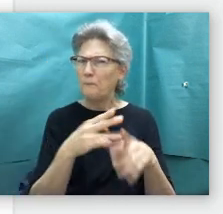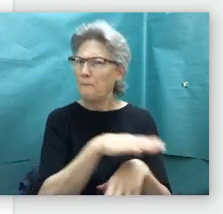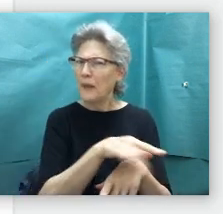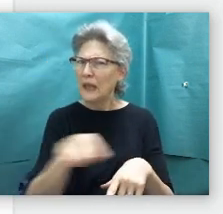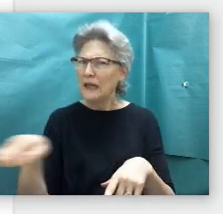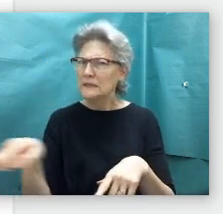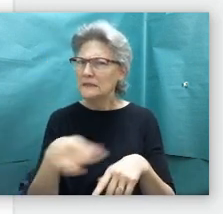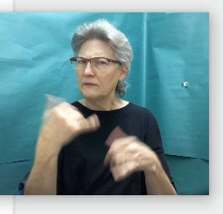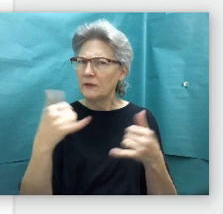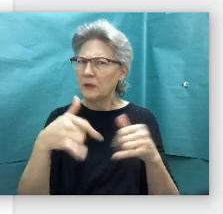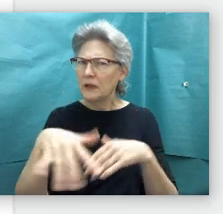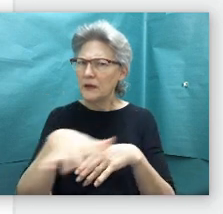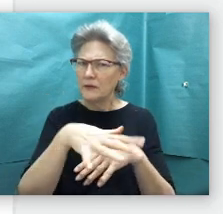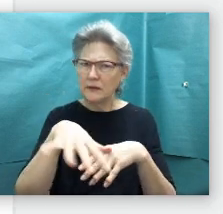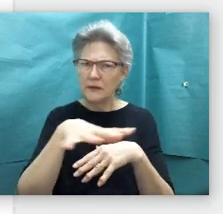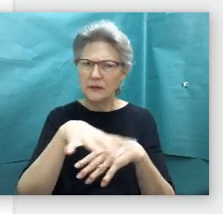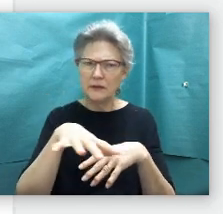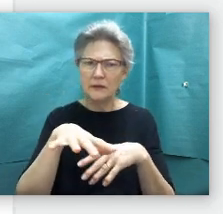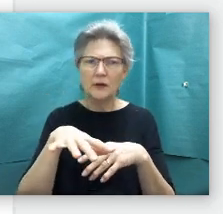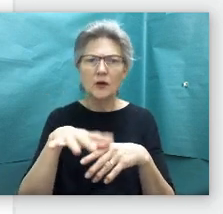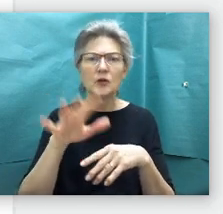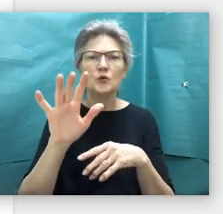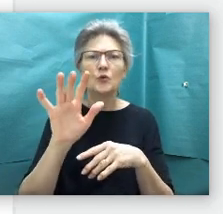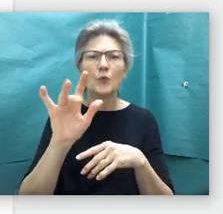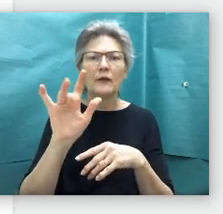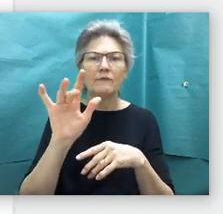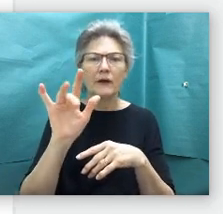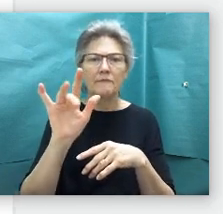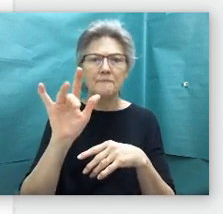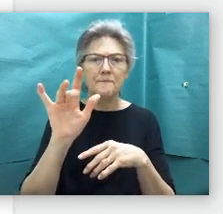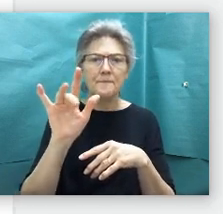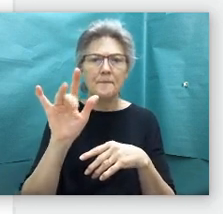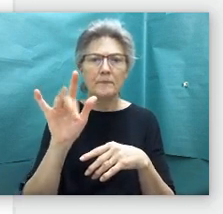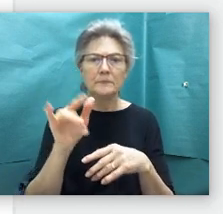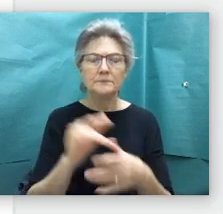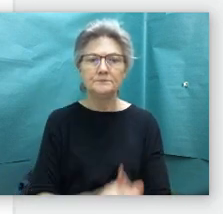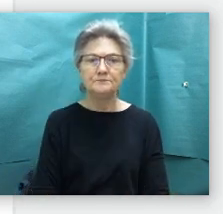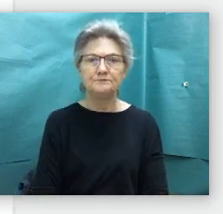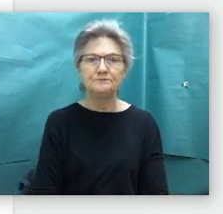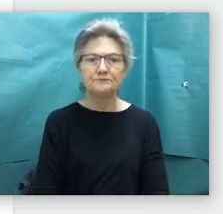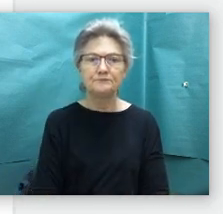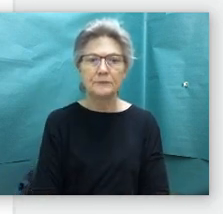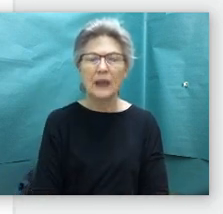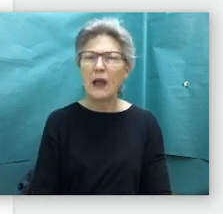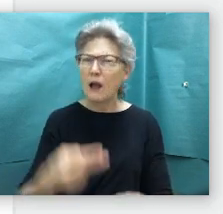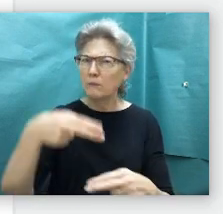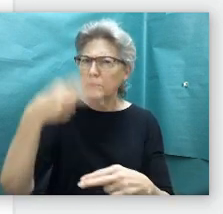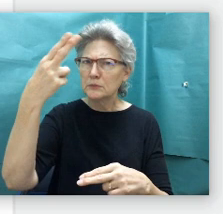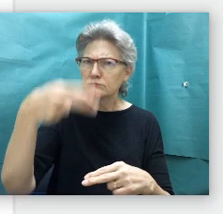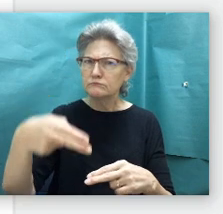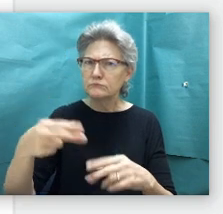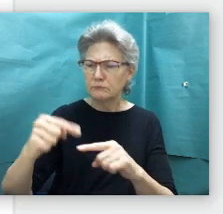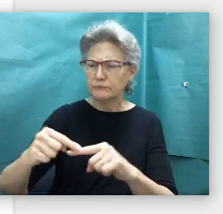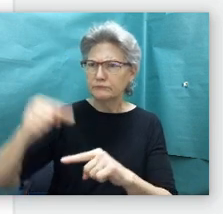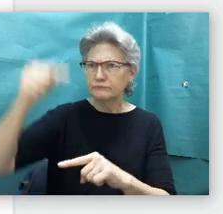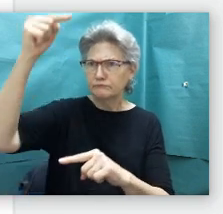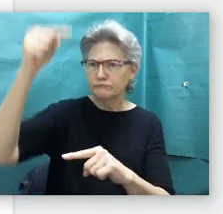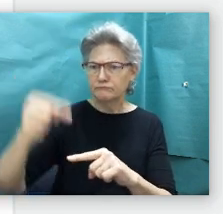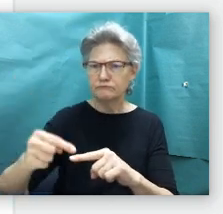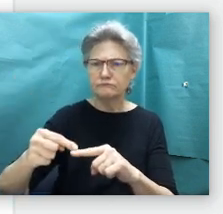the playground? That's right, 25. Then how about the height?